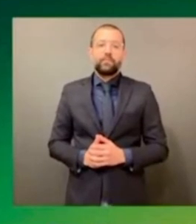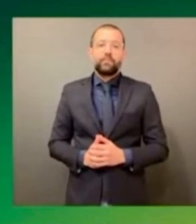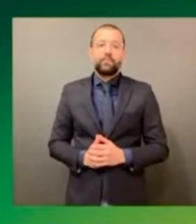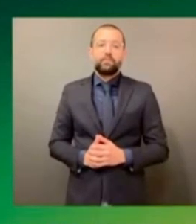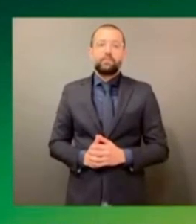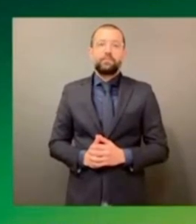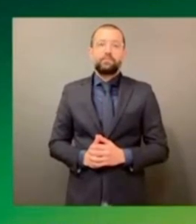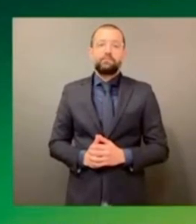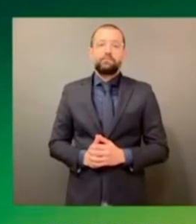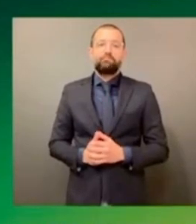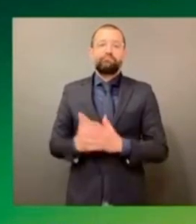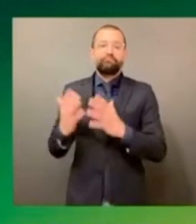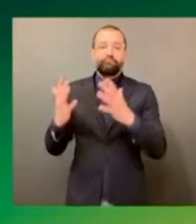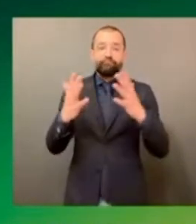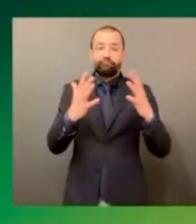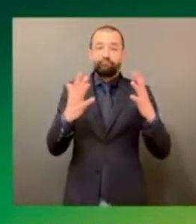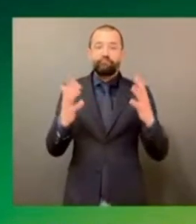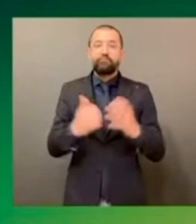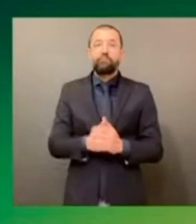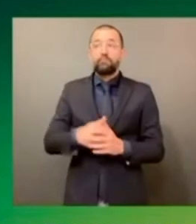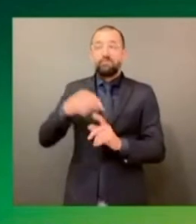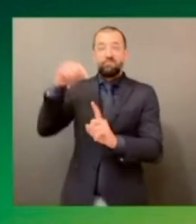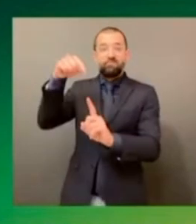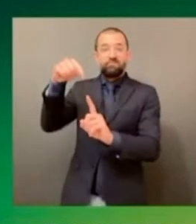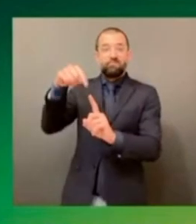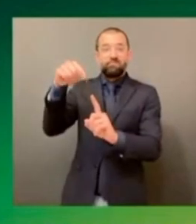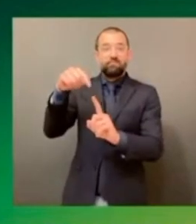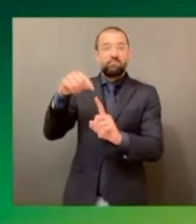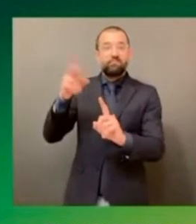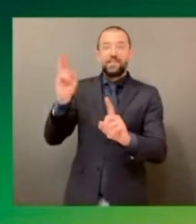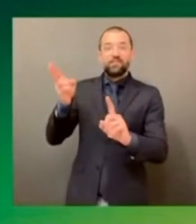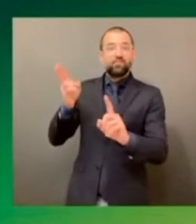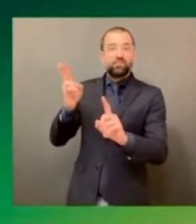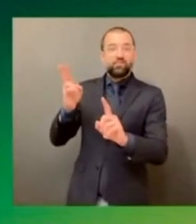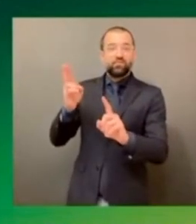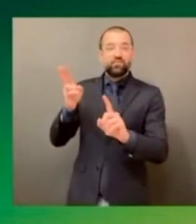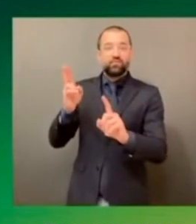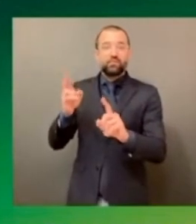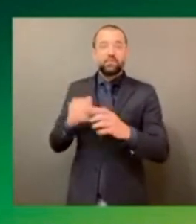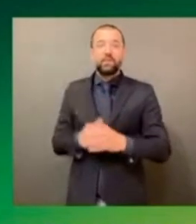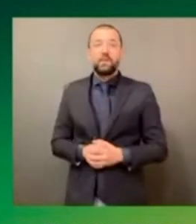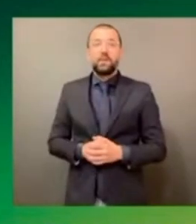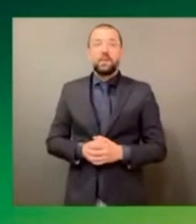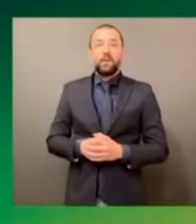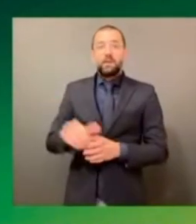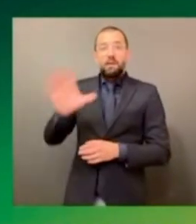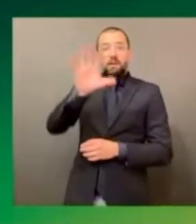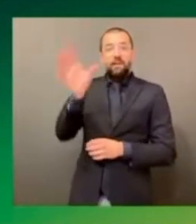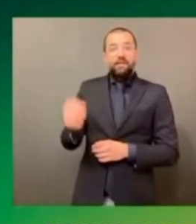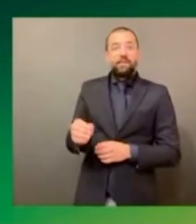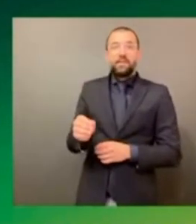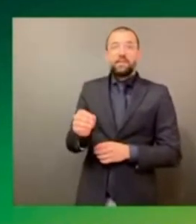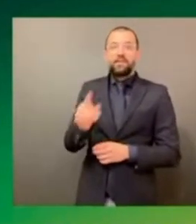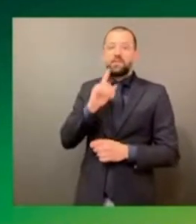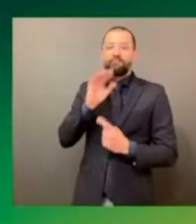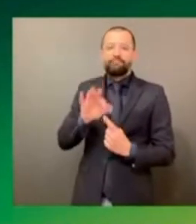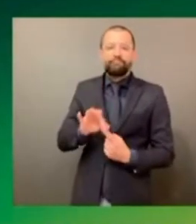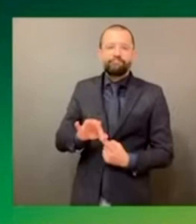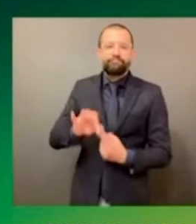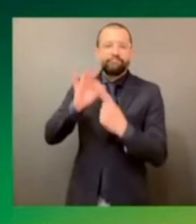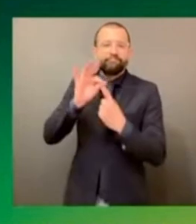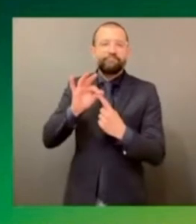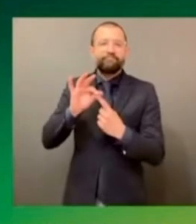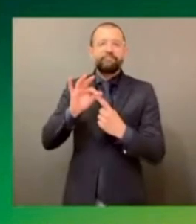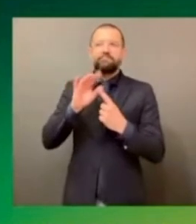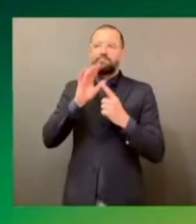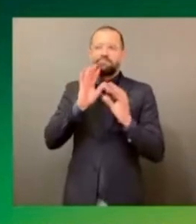Because of this history, this continent, of course, has a special significance for me